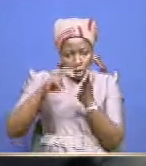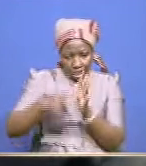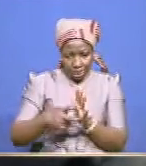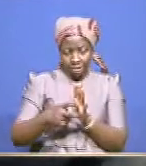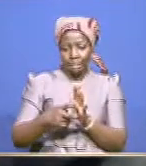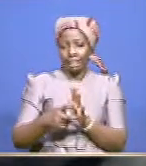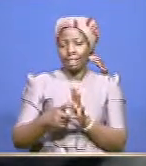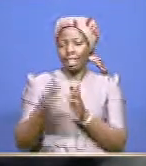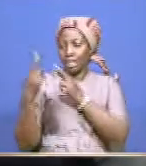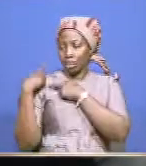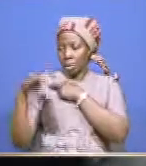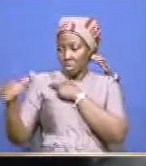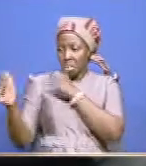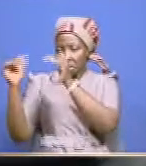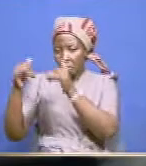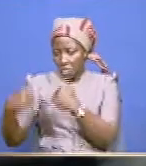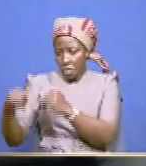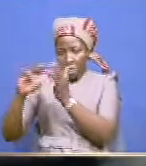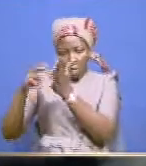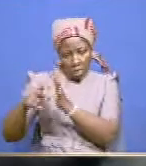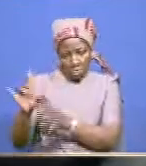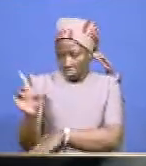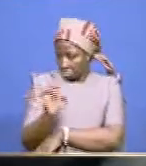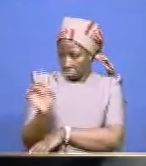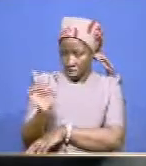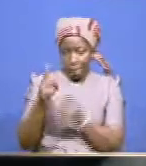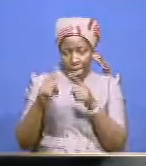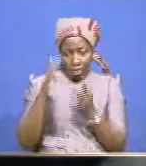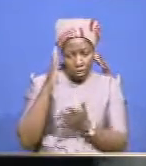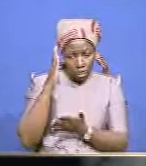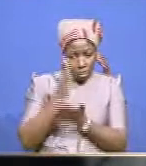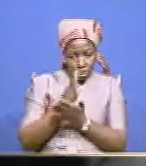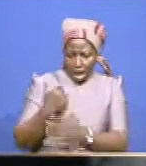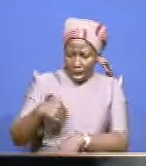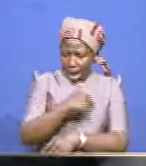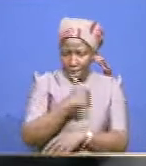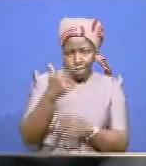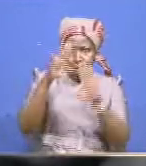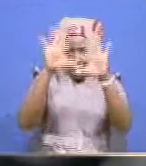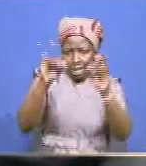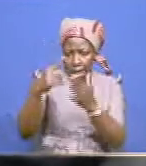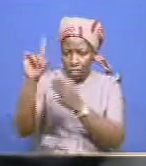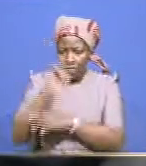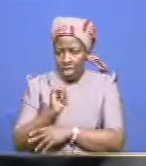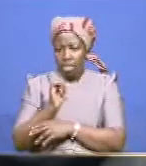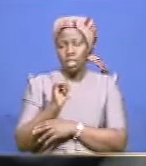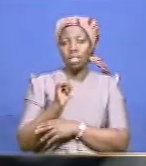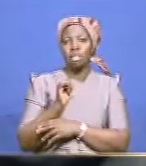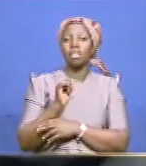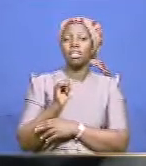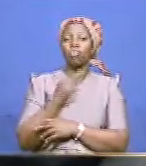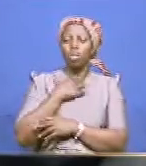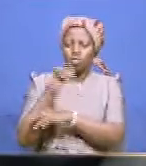county assembly is not to implement project. We are not interested in that. But since we have passed the budget, we hold into account